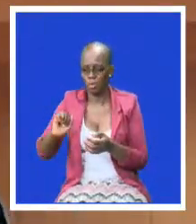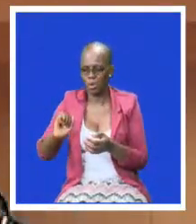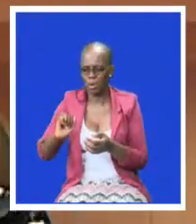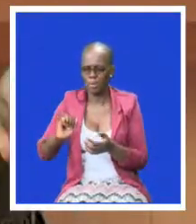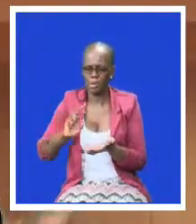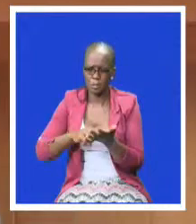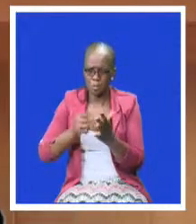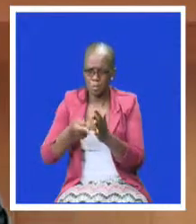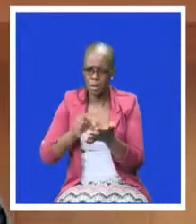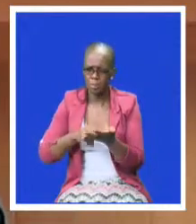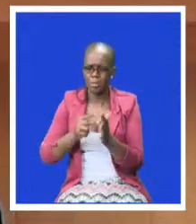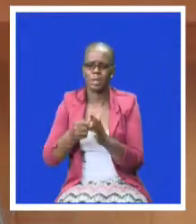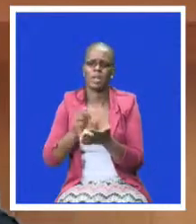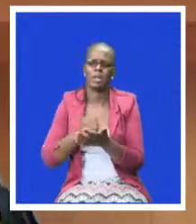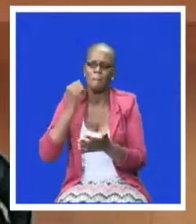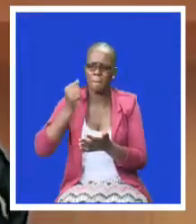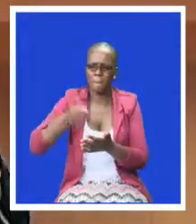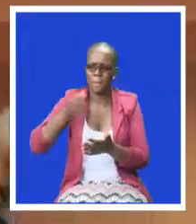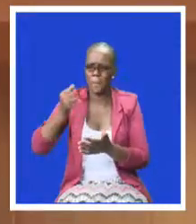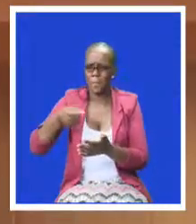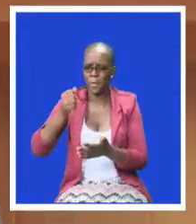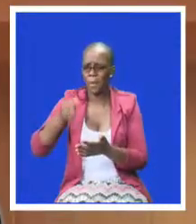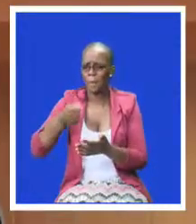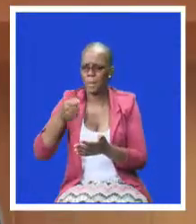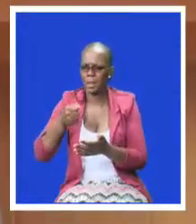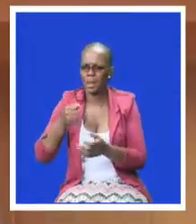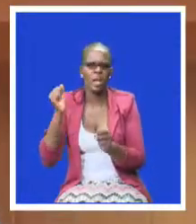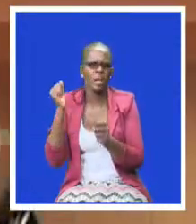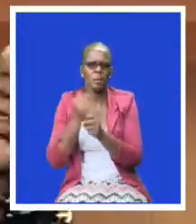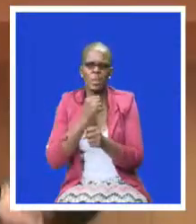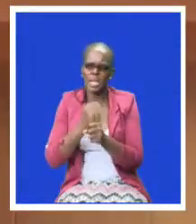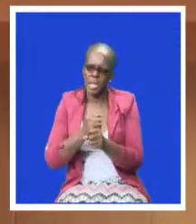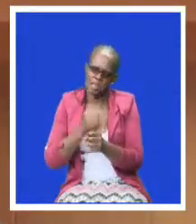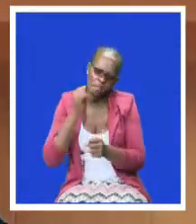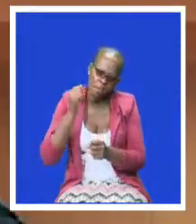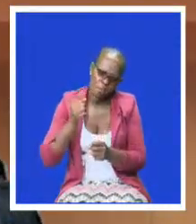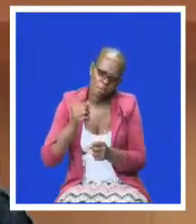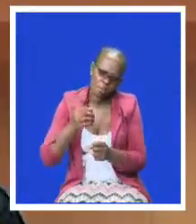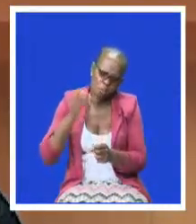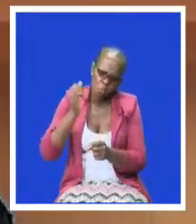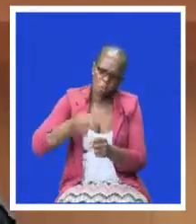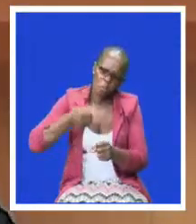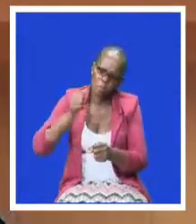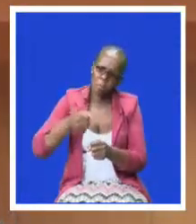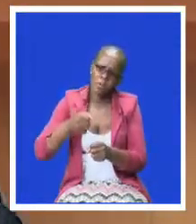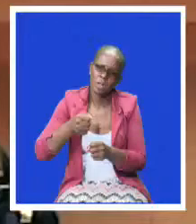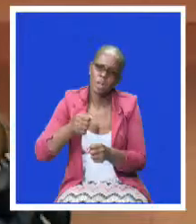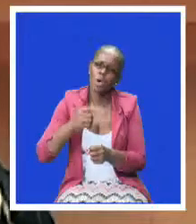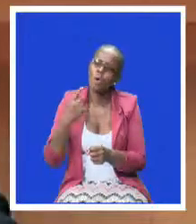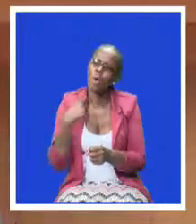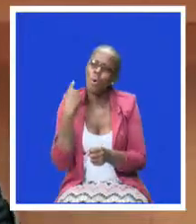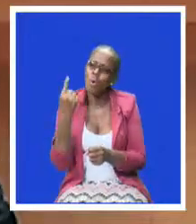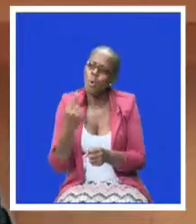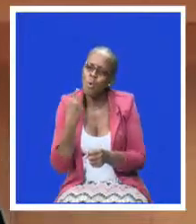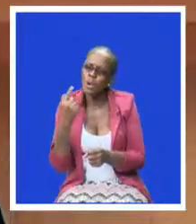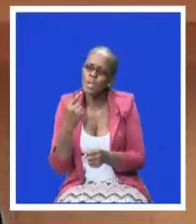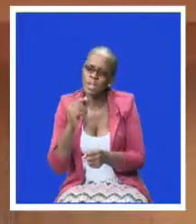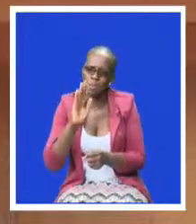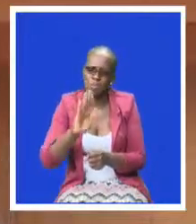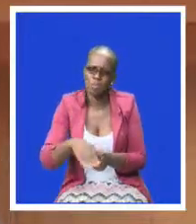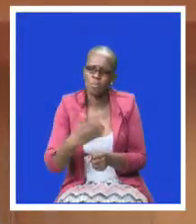the food raw or roasted. Some people will ask, how can they eat raw